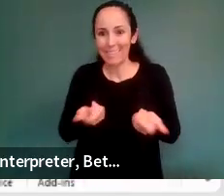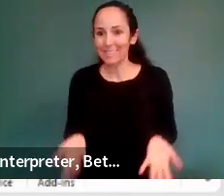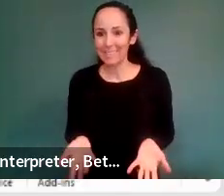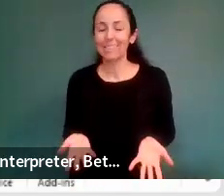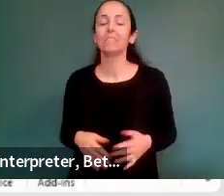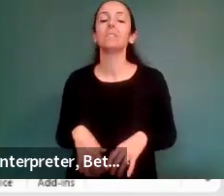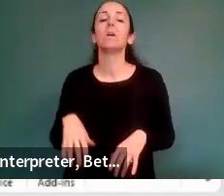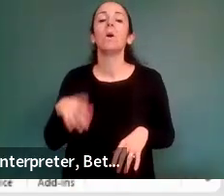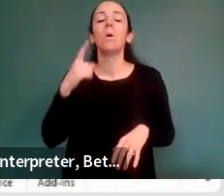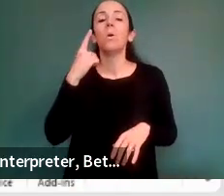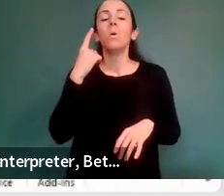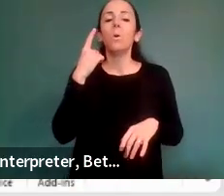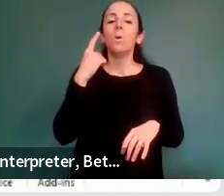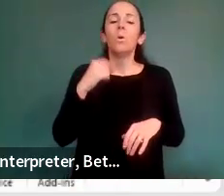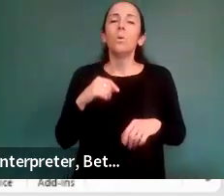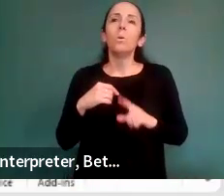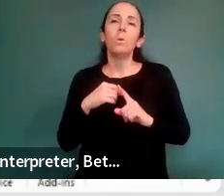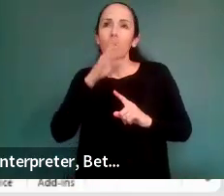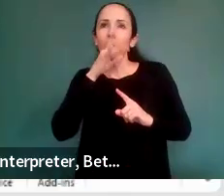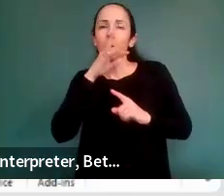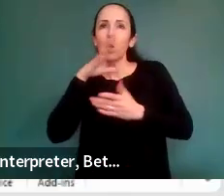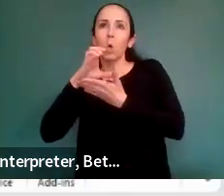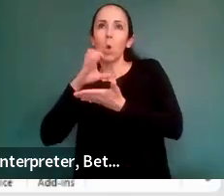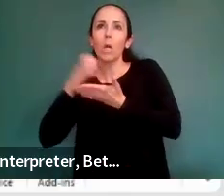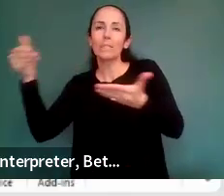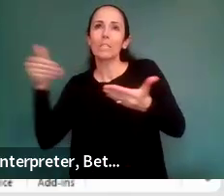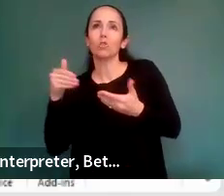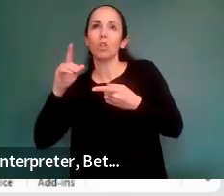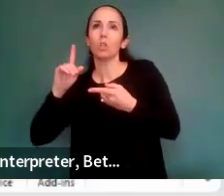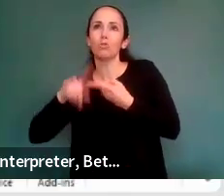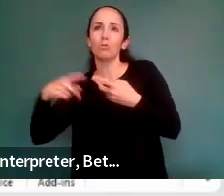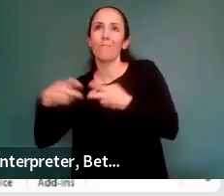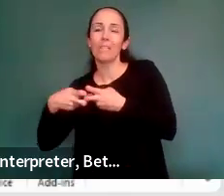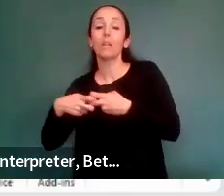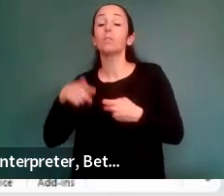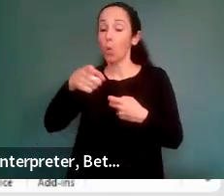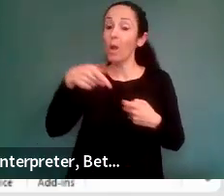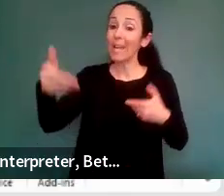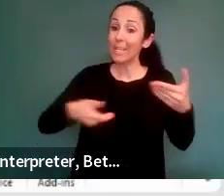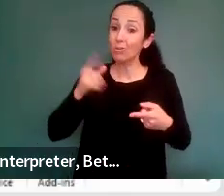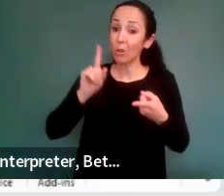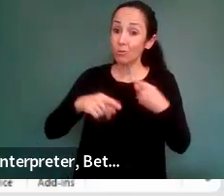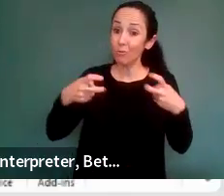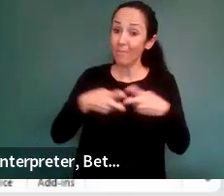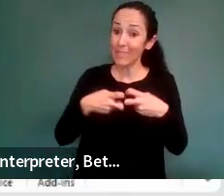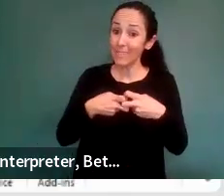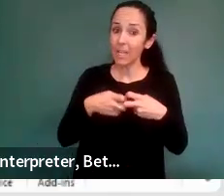seeing Course introduction to physics. Introduction to physics, and that means something to you, and the significance is conveyed to you